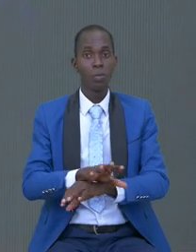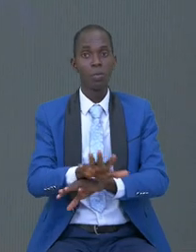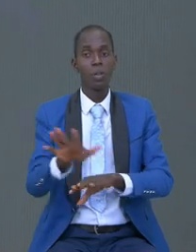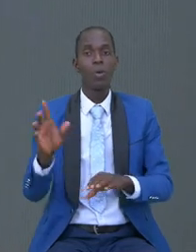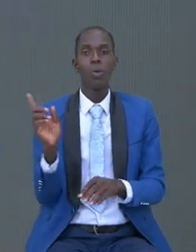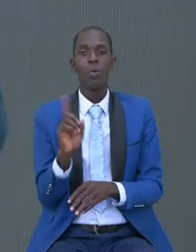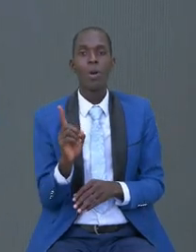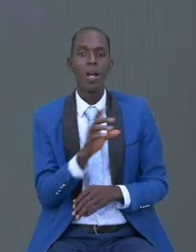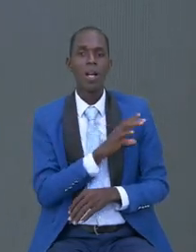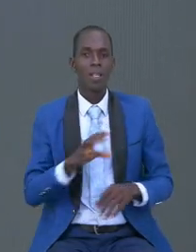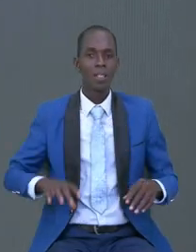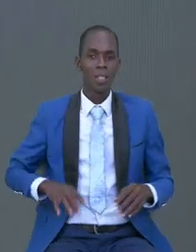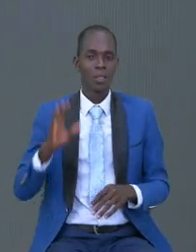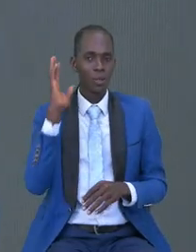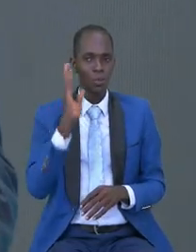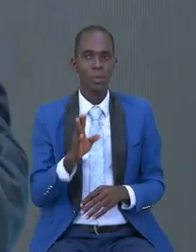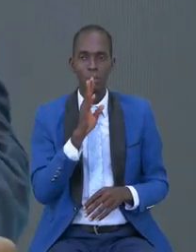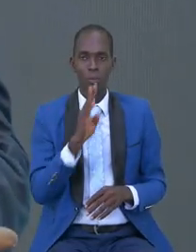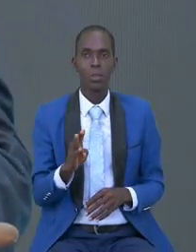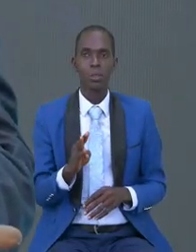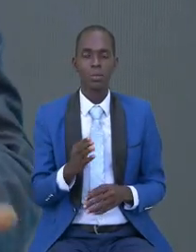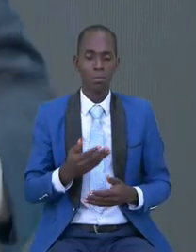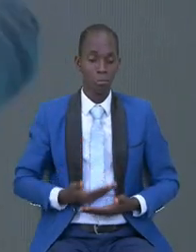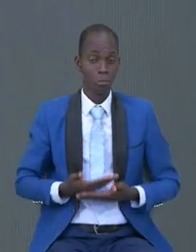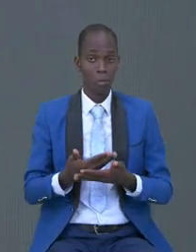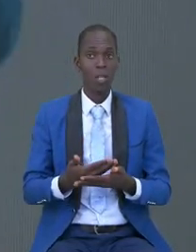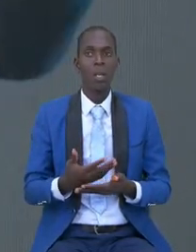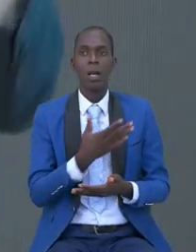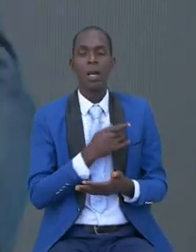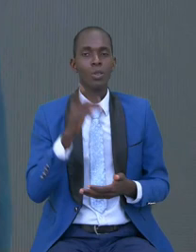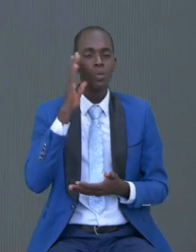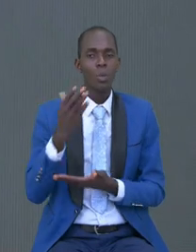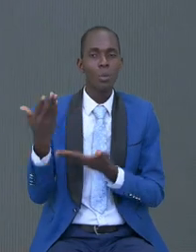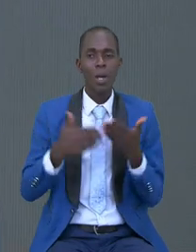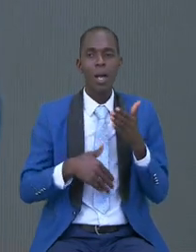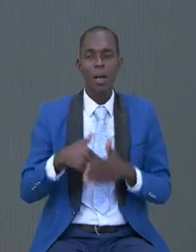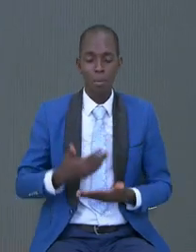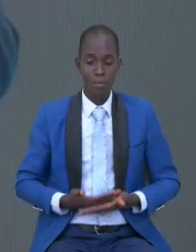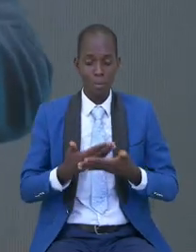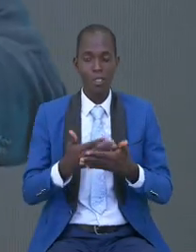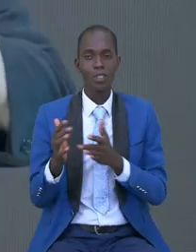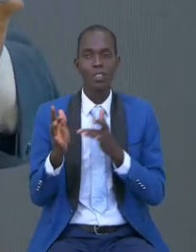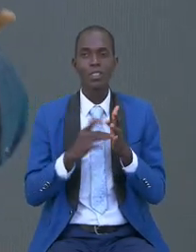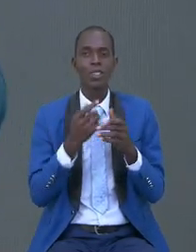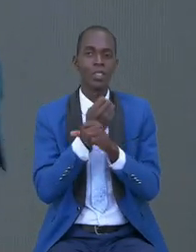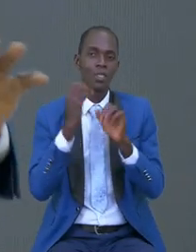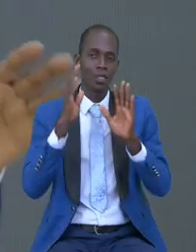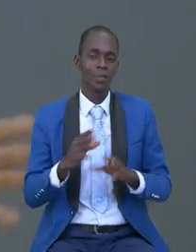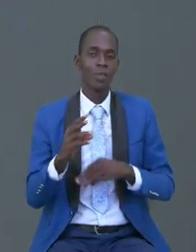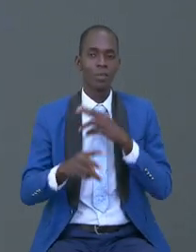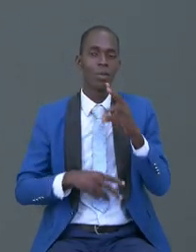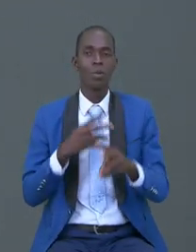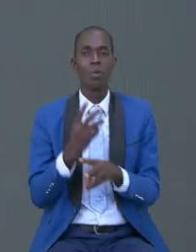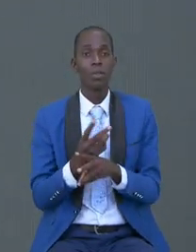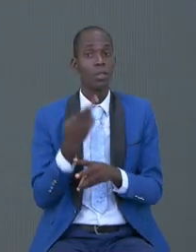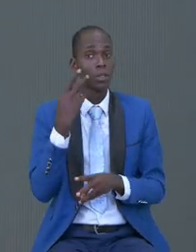named, and you bring forth Jesus, the Savior of the world. She was a